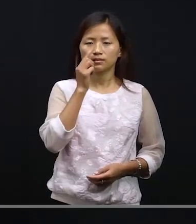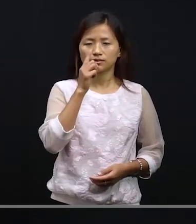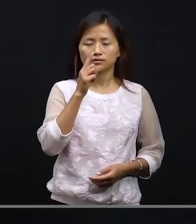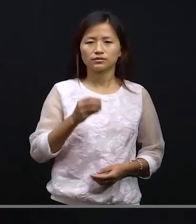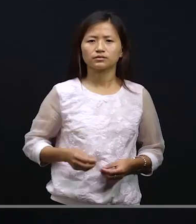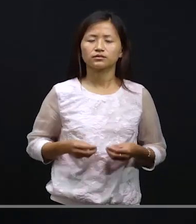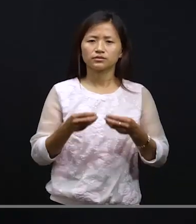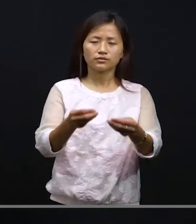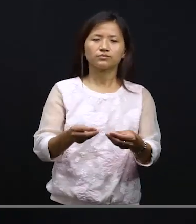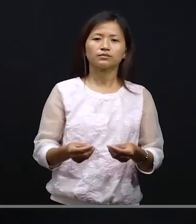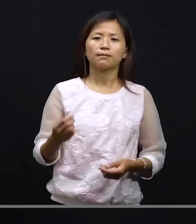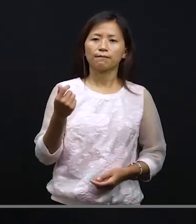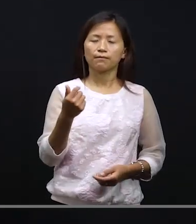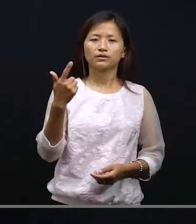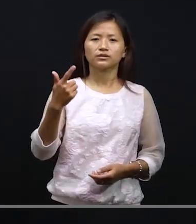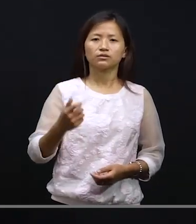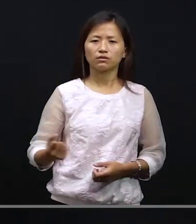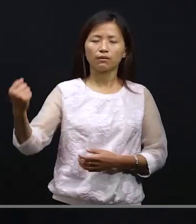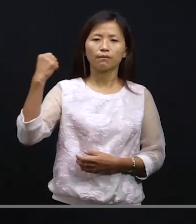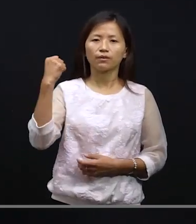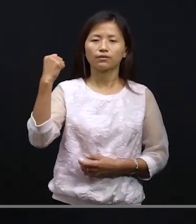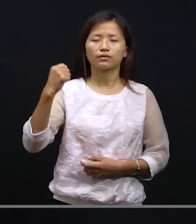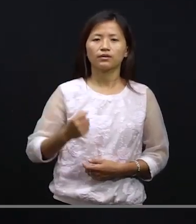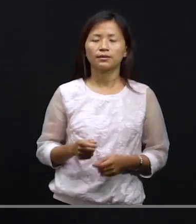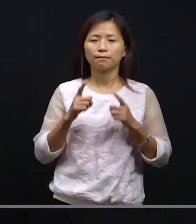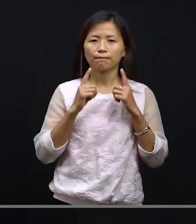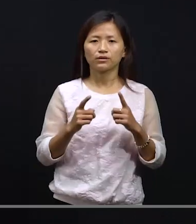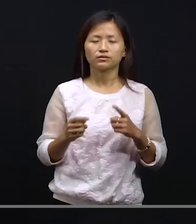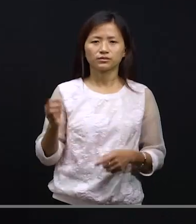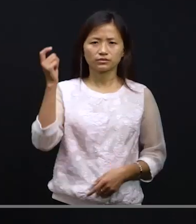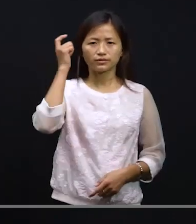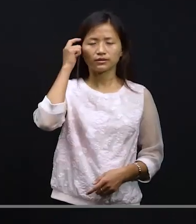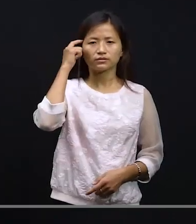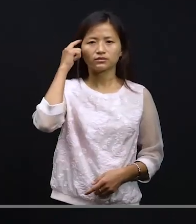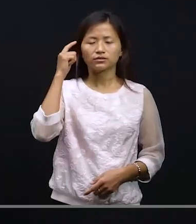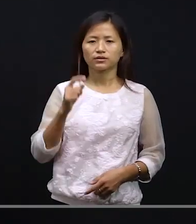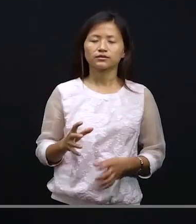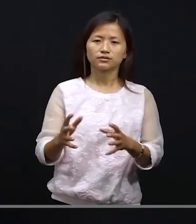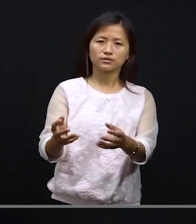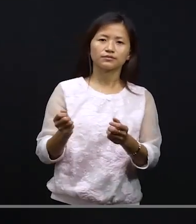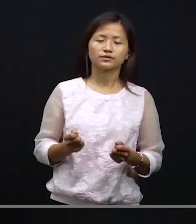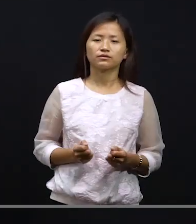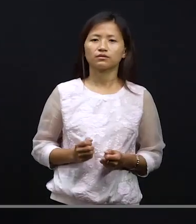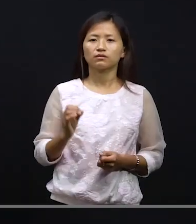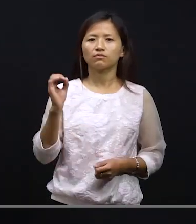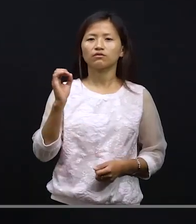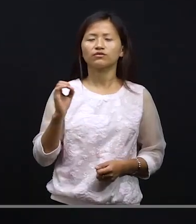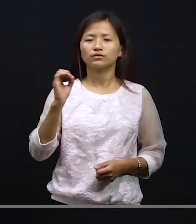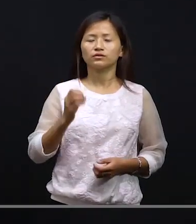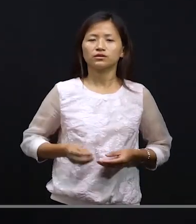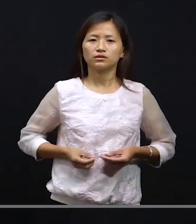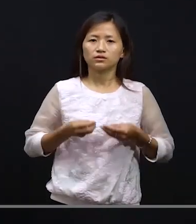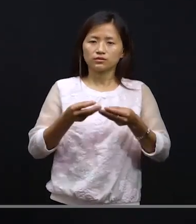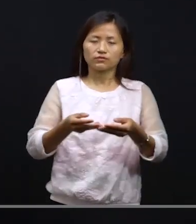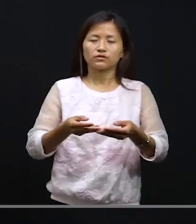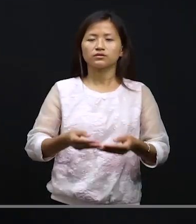power. If we are going to consider, we might be thinking that he would accept the offer this time. But even this time,